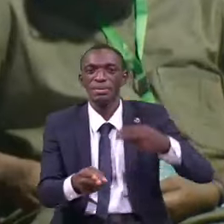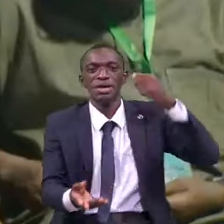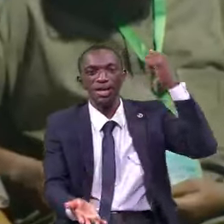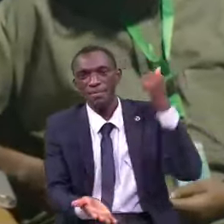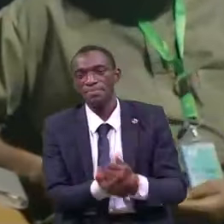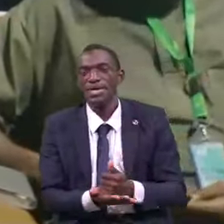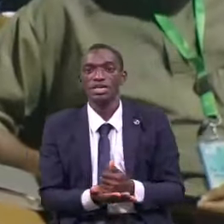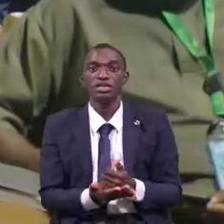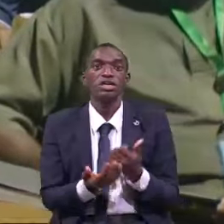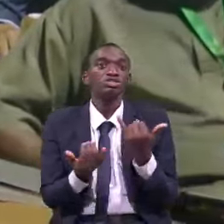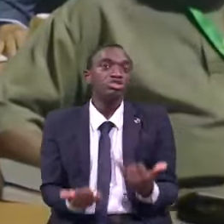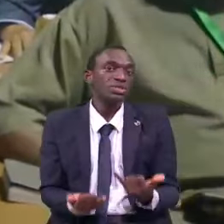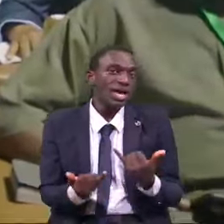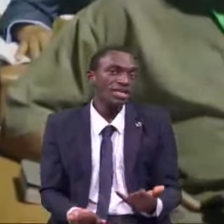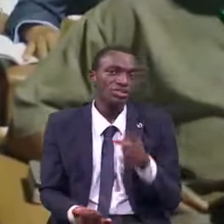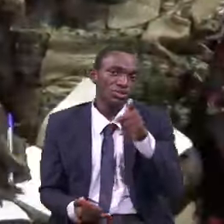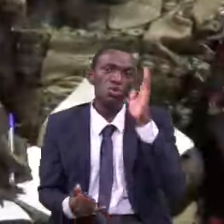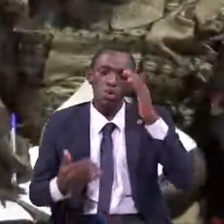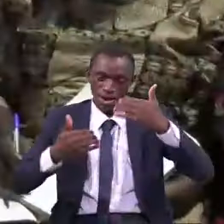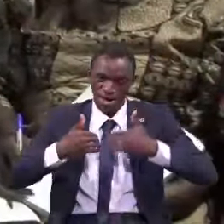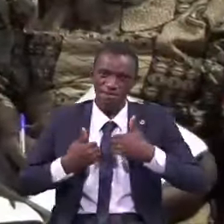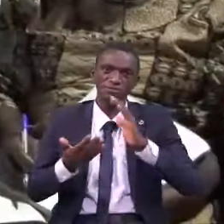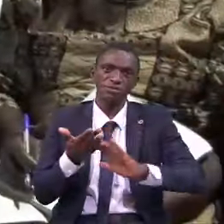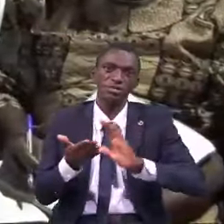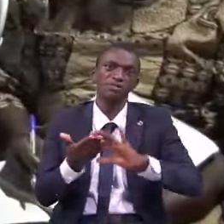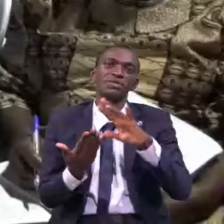Tonight you will have forgiveness.